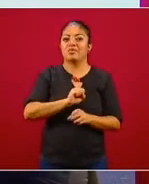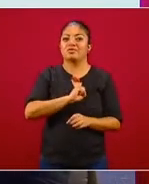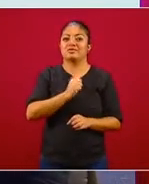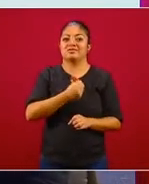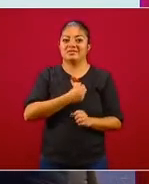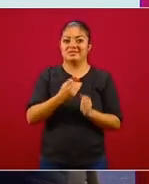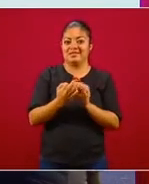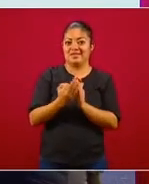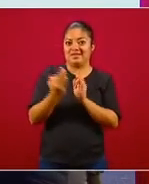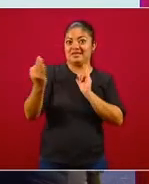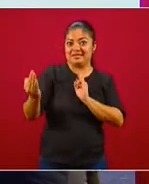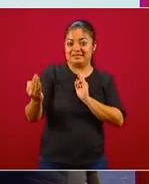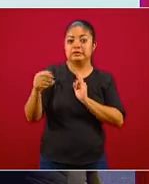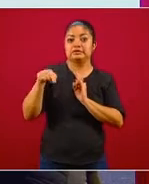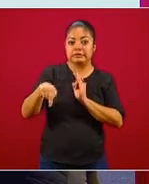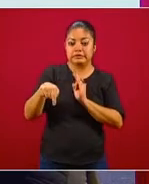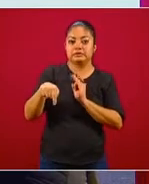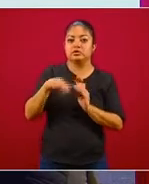happen